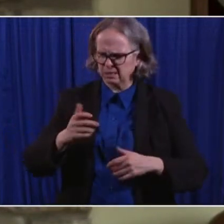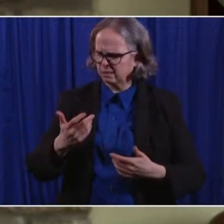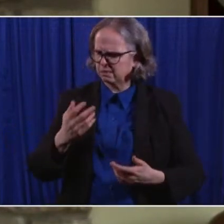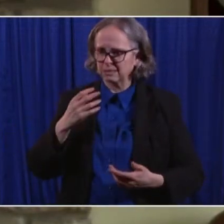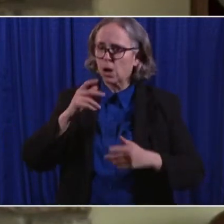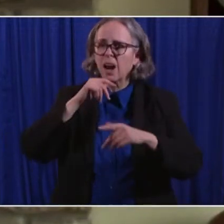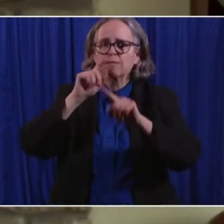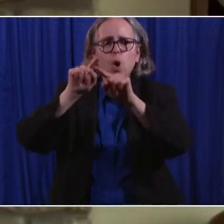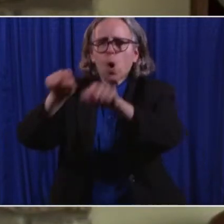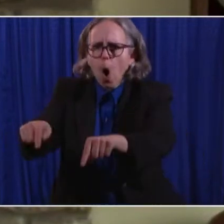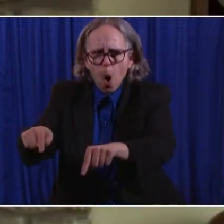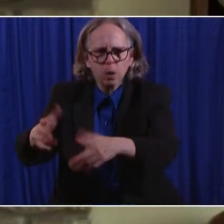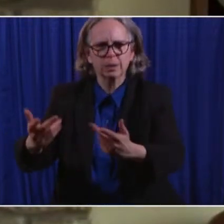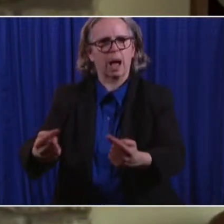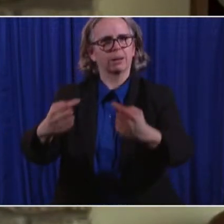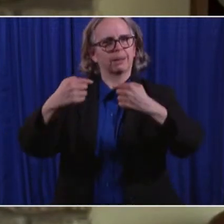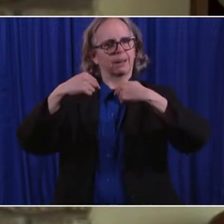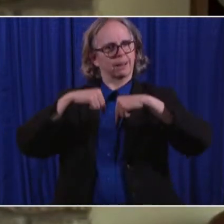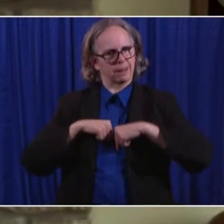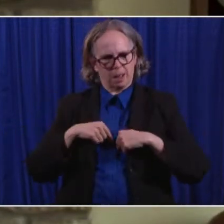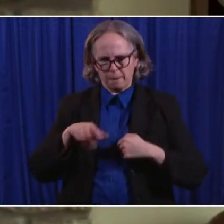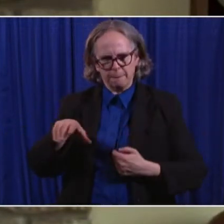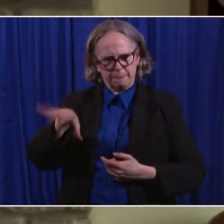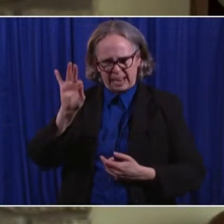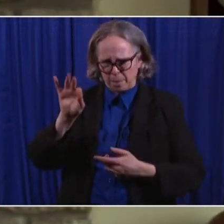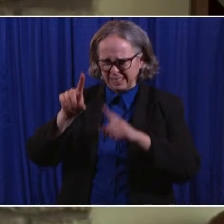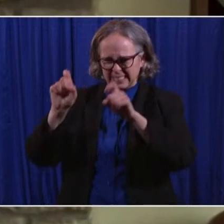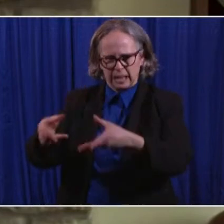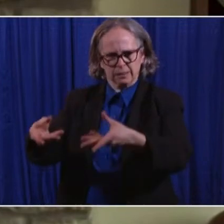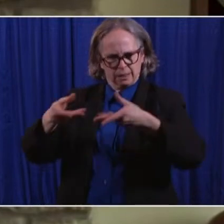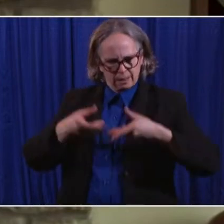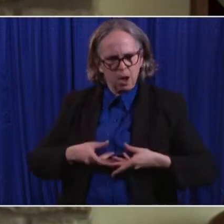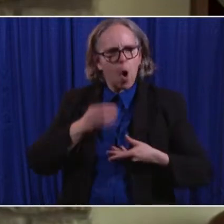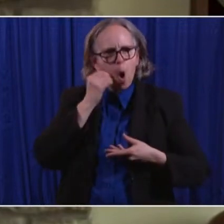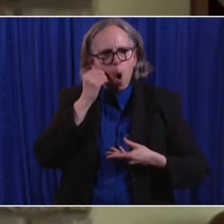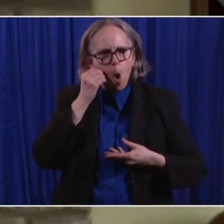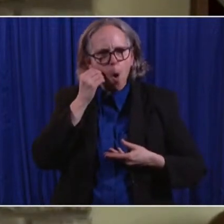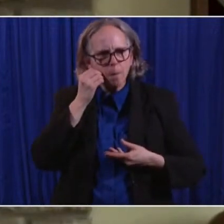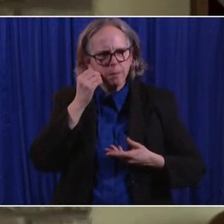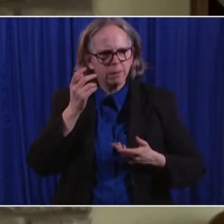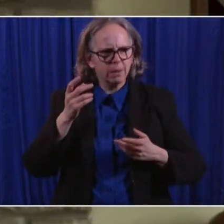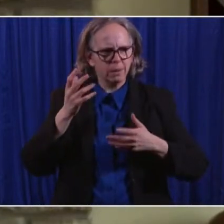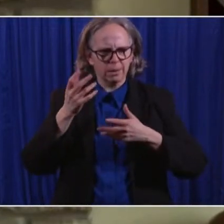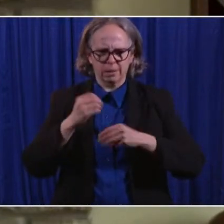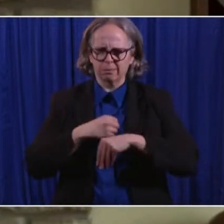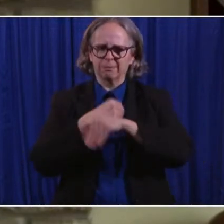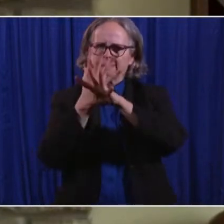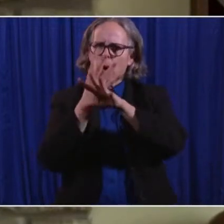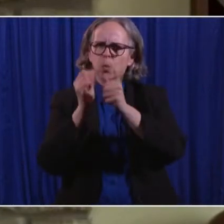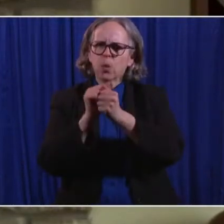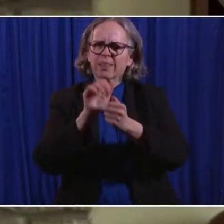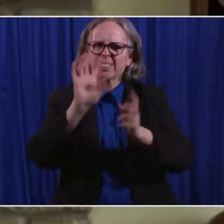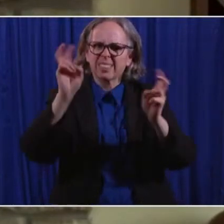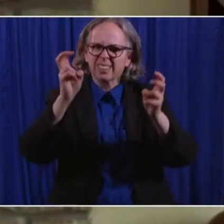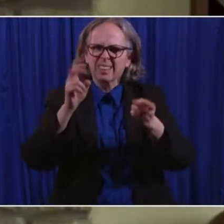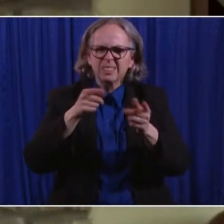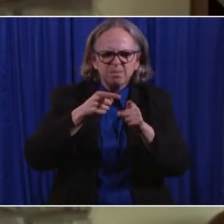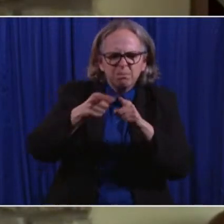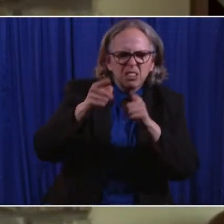test home with the assistance then of a telehealth proctor and get the results very, very